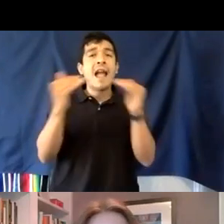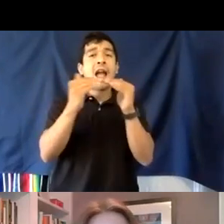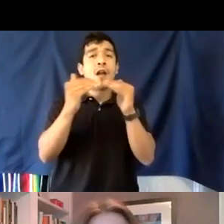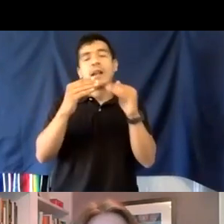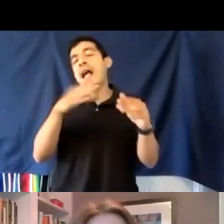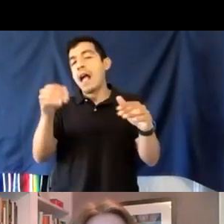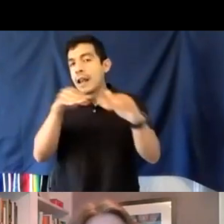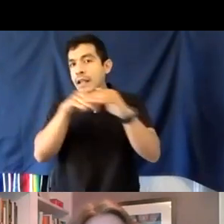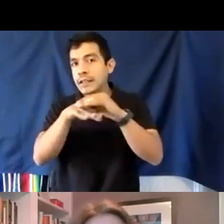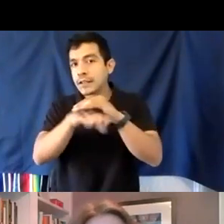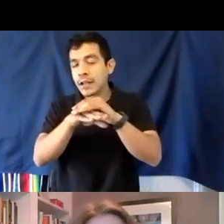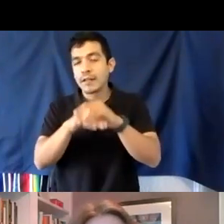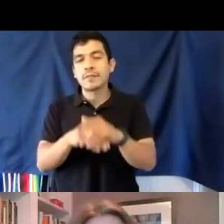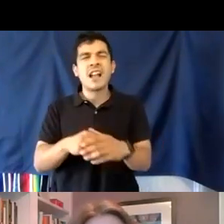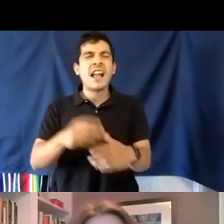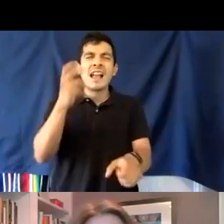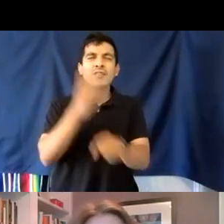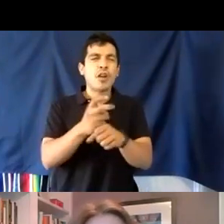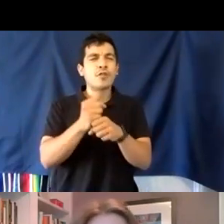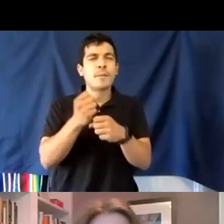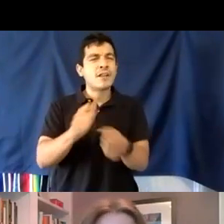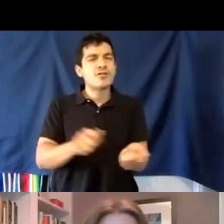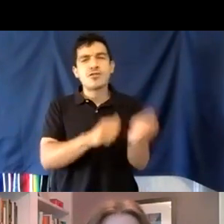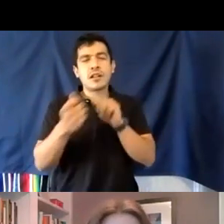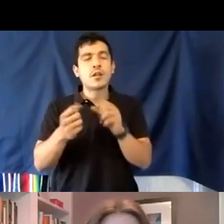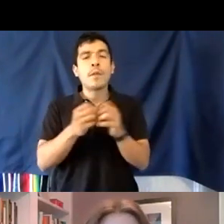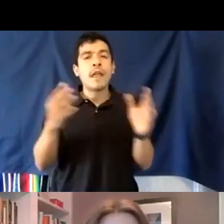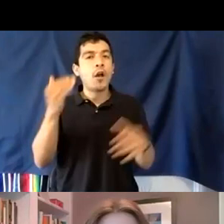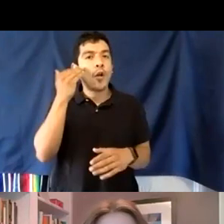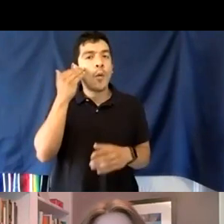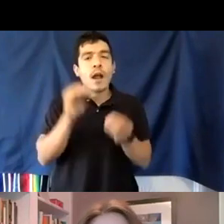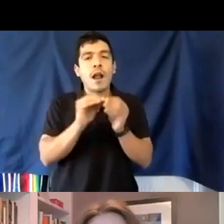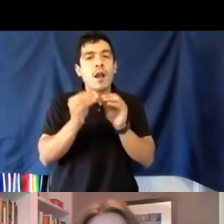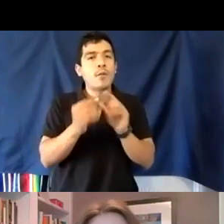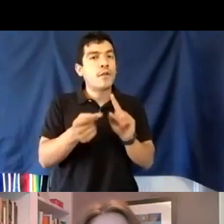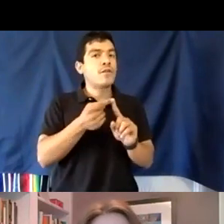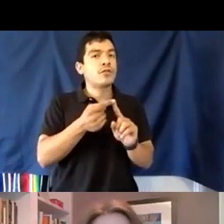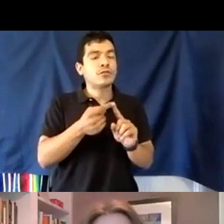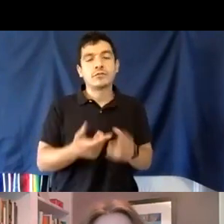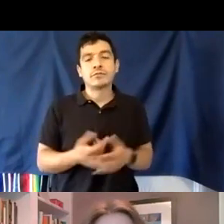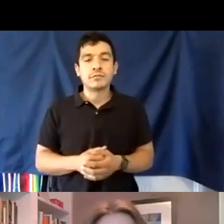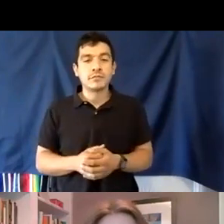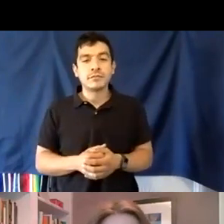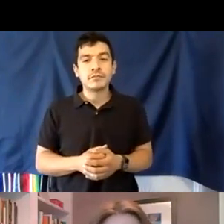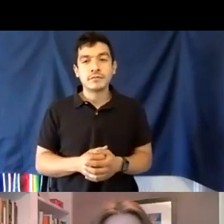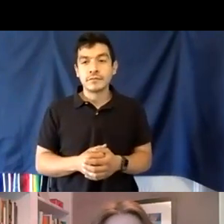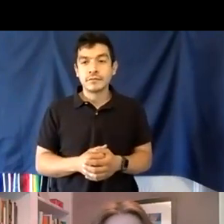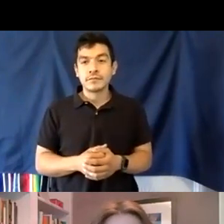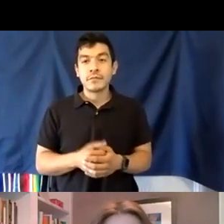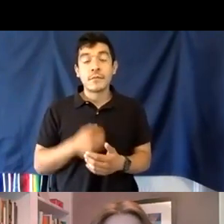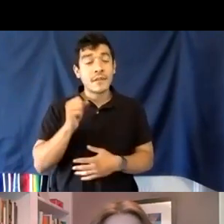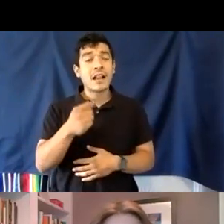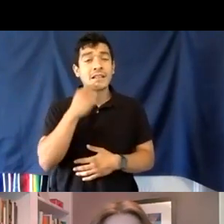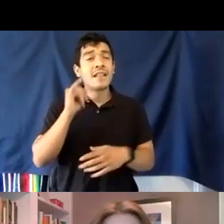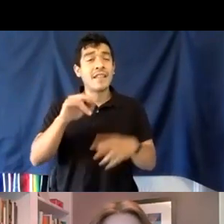make change without having a baseline of numbers and dynamics to operate from. And as a funder at the Ford Foundation, I can say that, you know, research